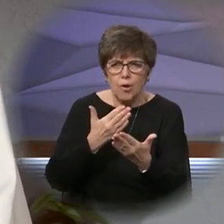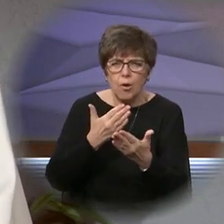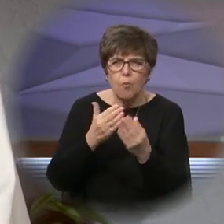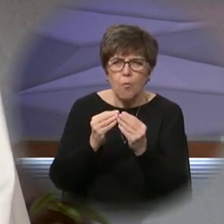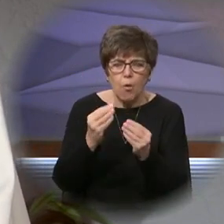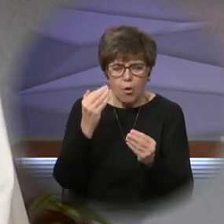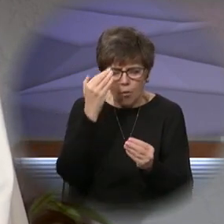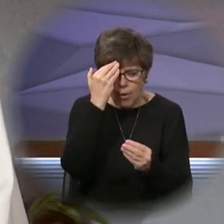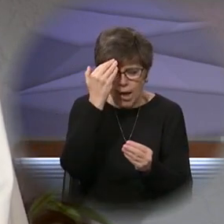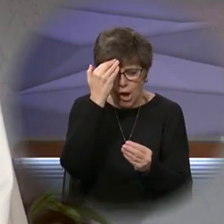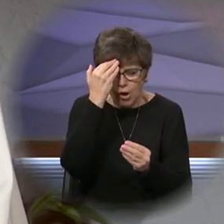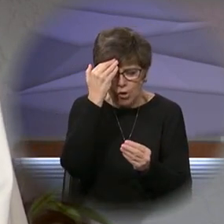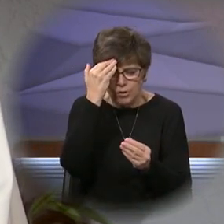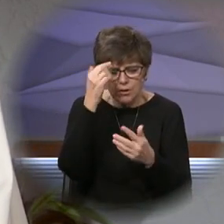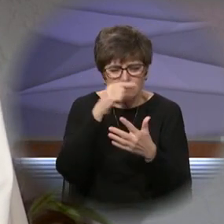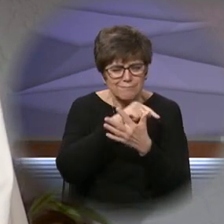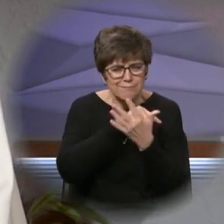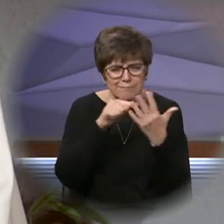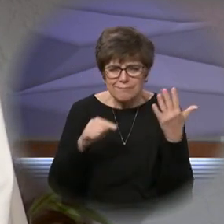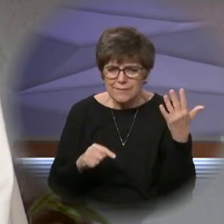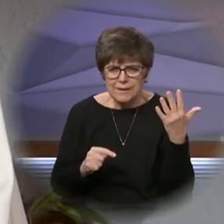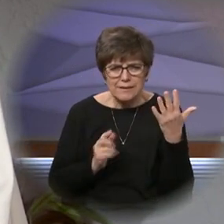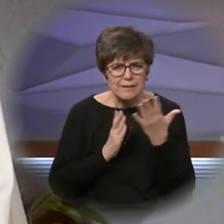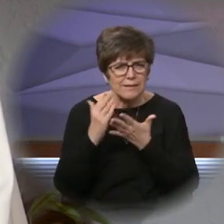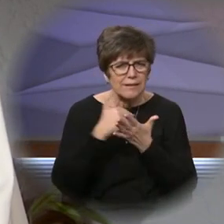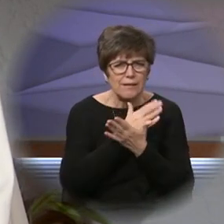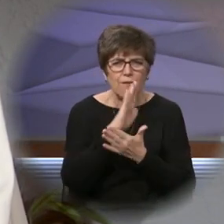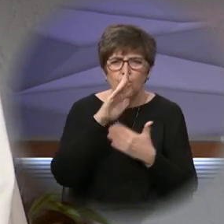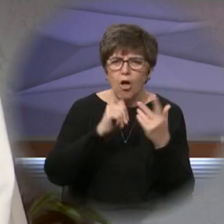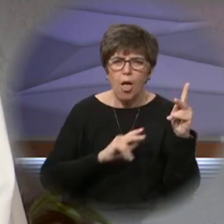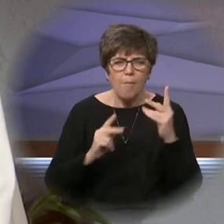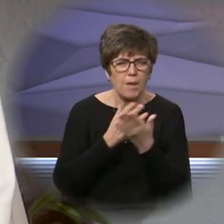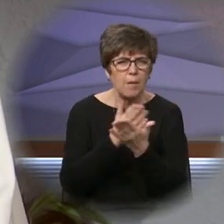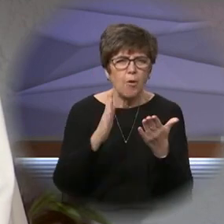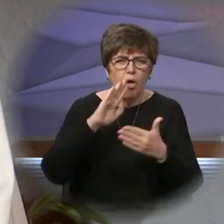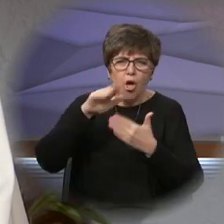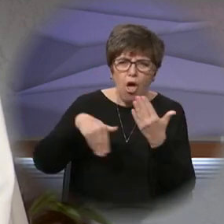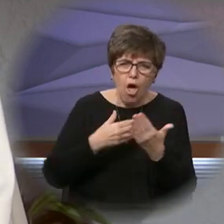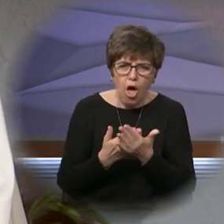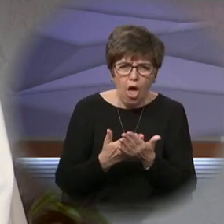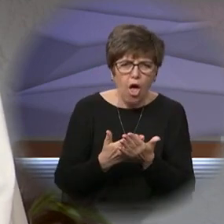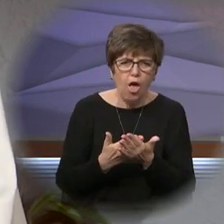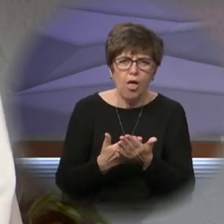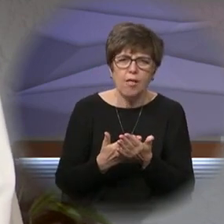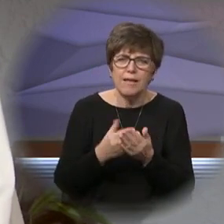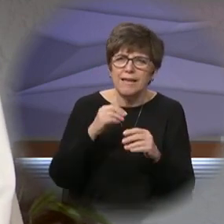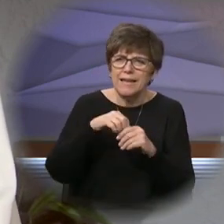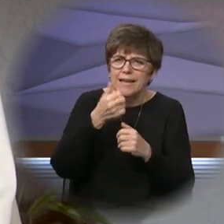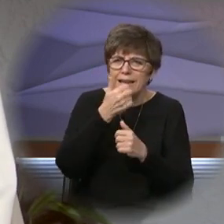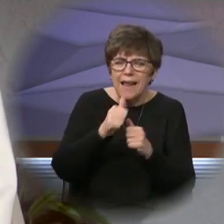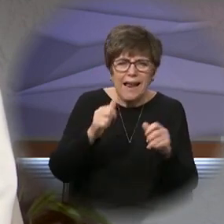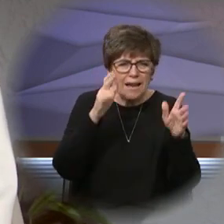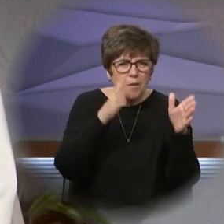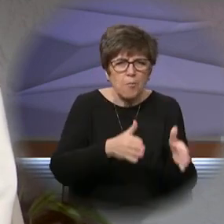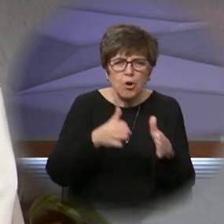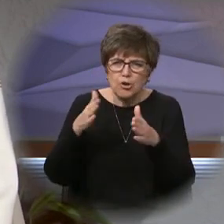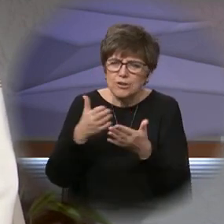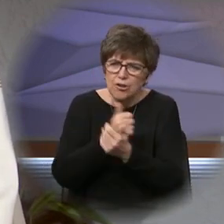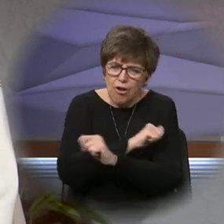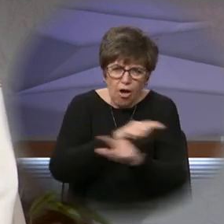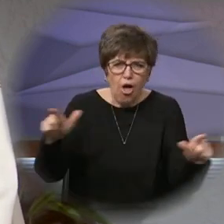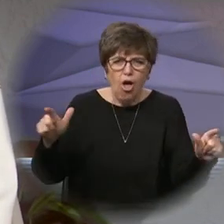greater care on many, many different levels for all people. All are welcome, and every single person